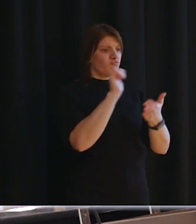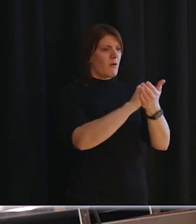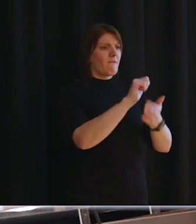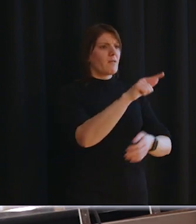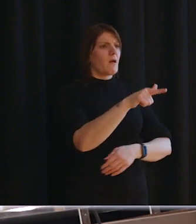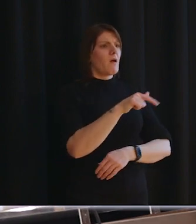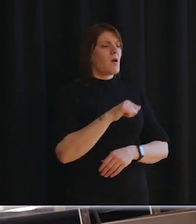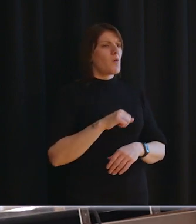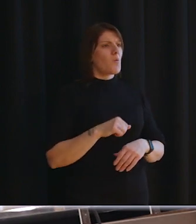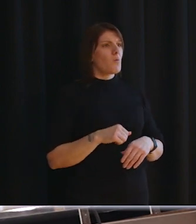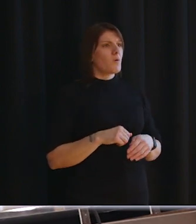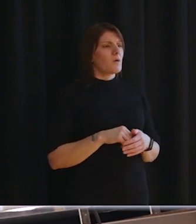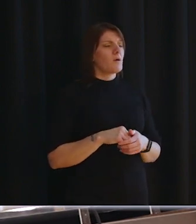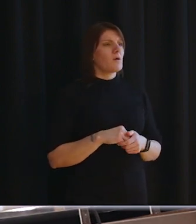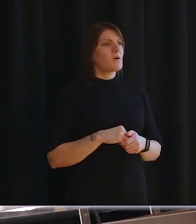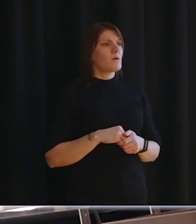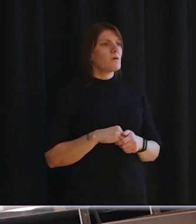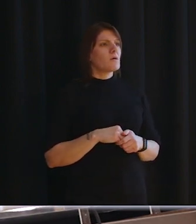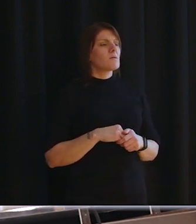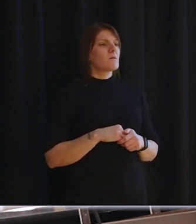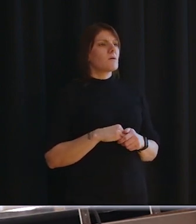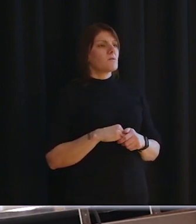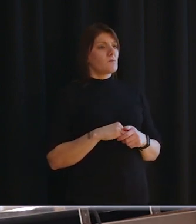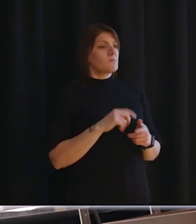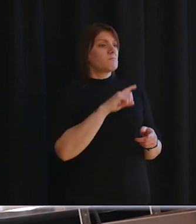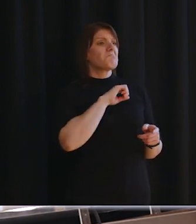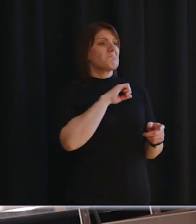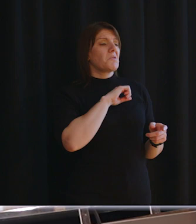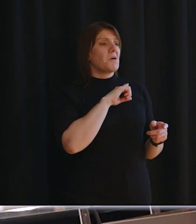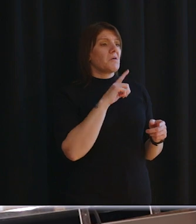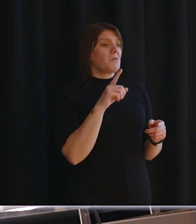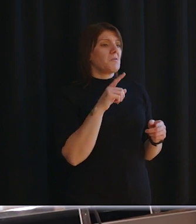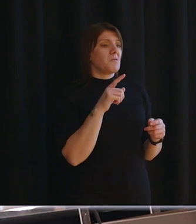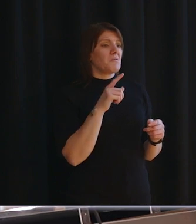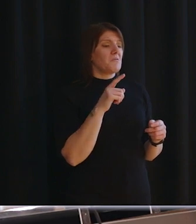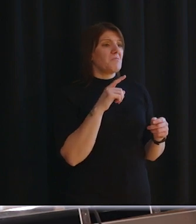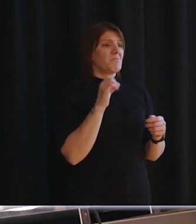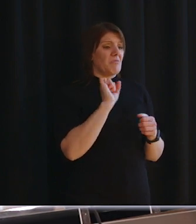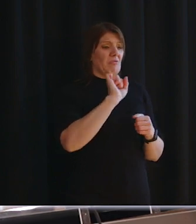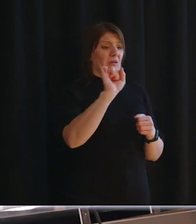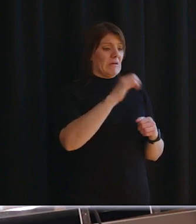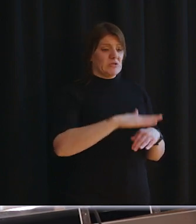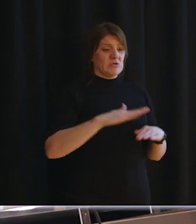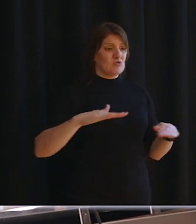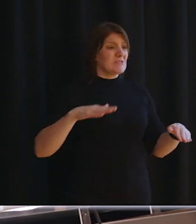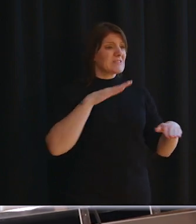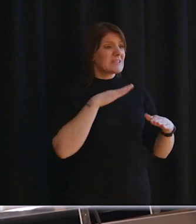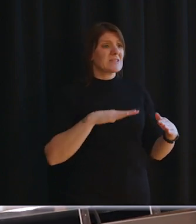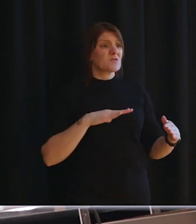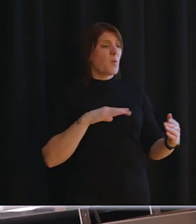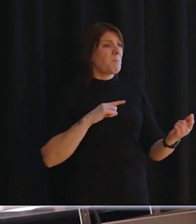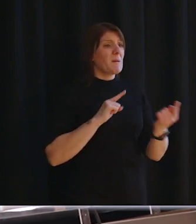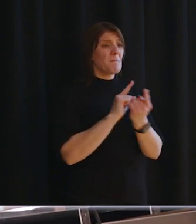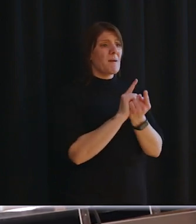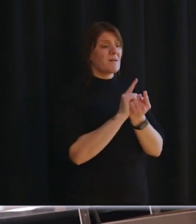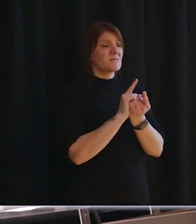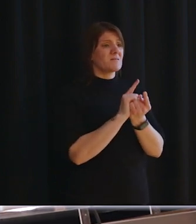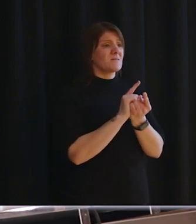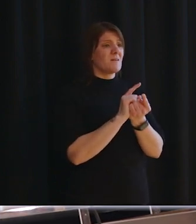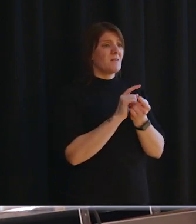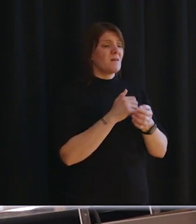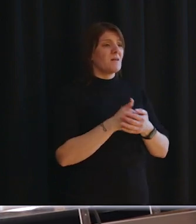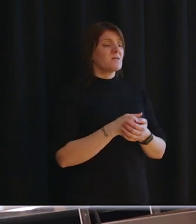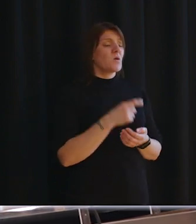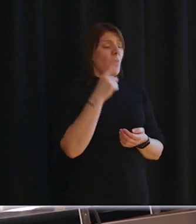so, because it wasn't meeting their children's needs. And I thought,